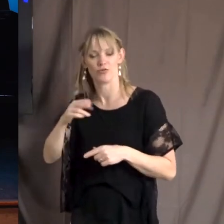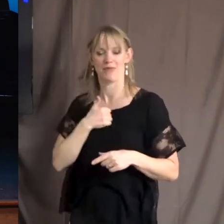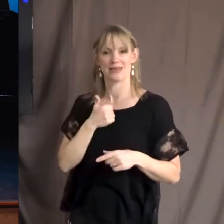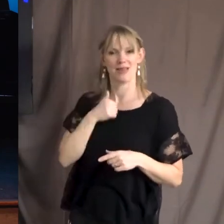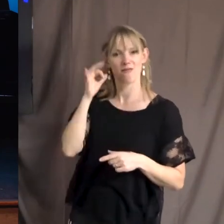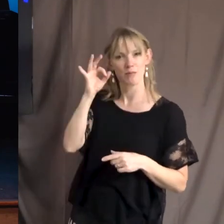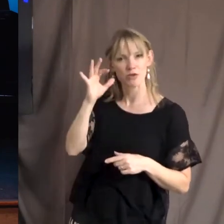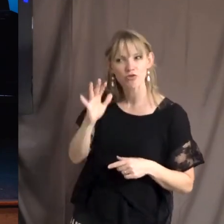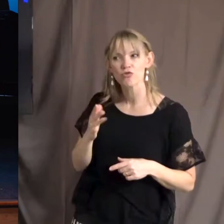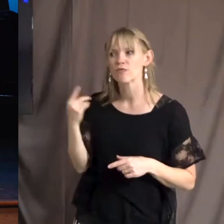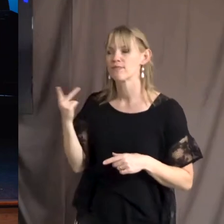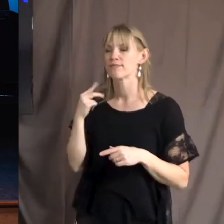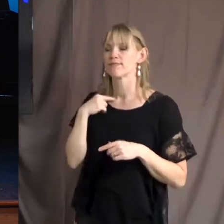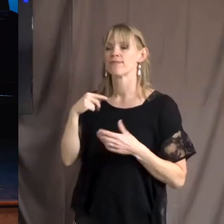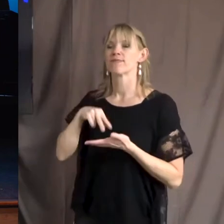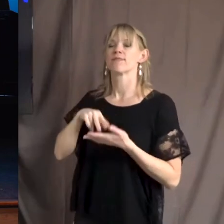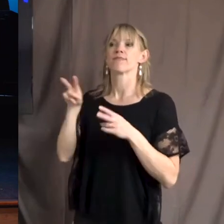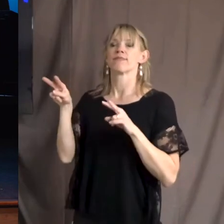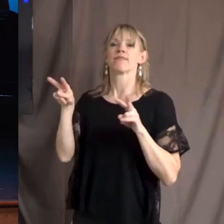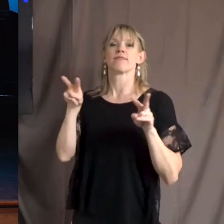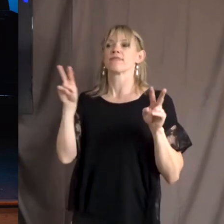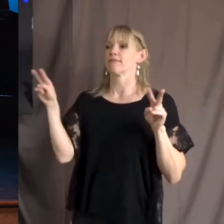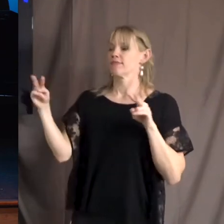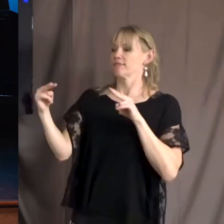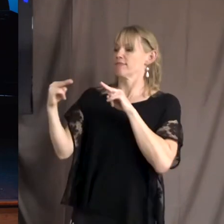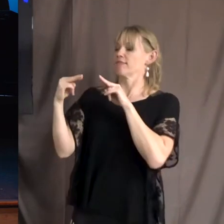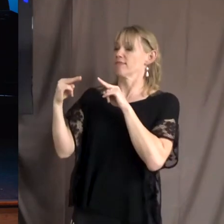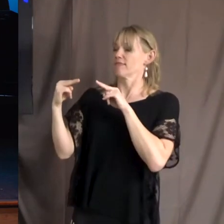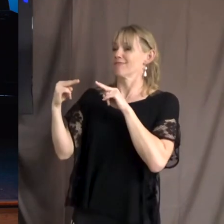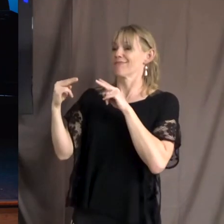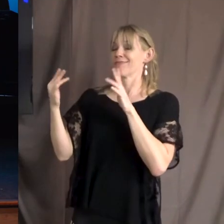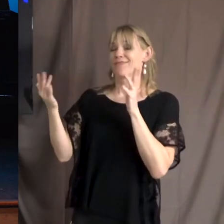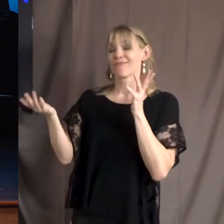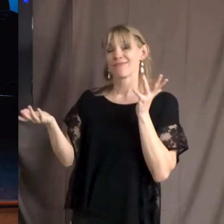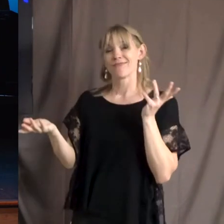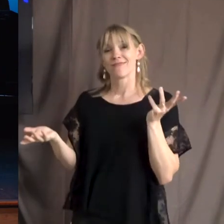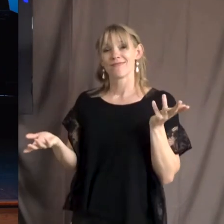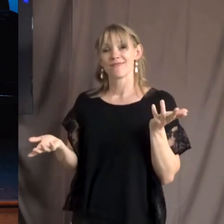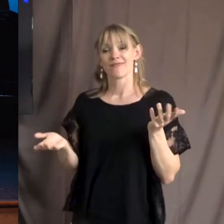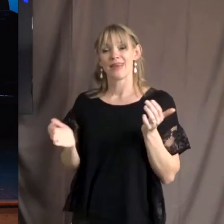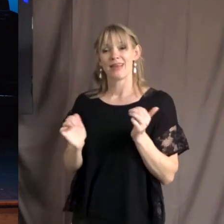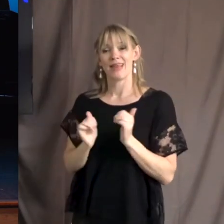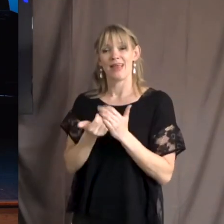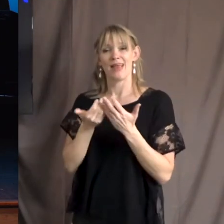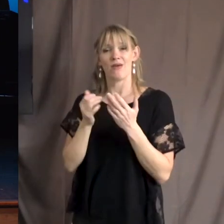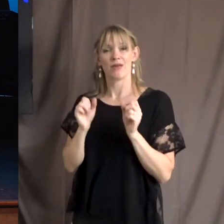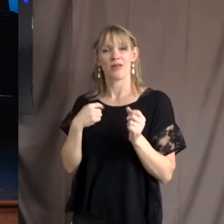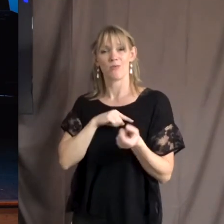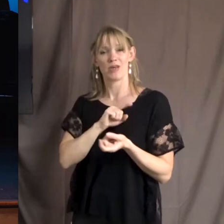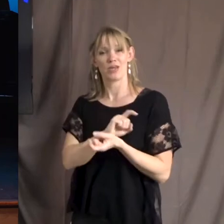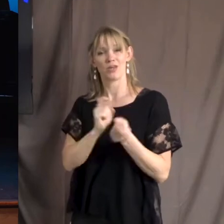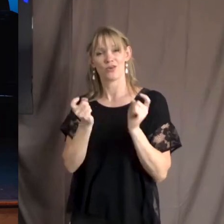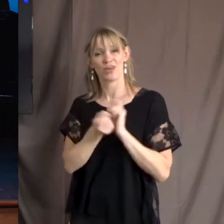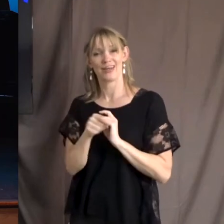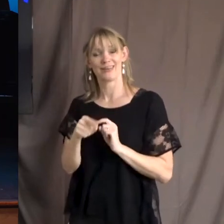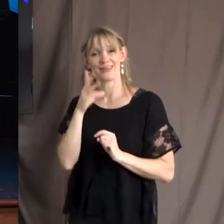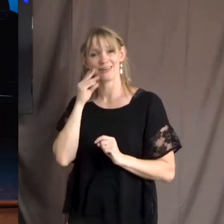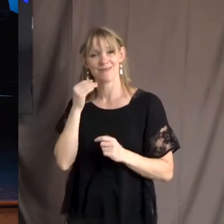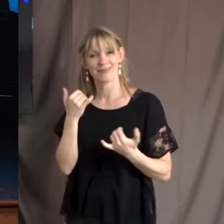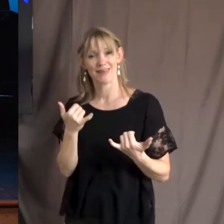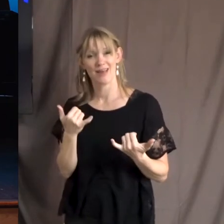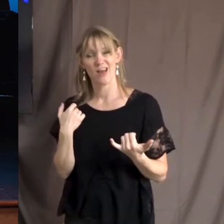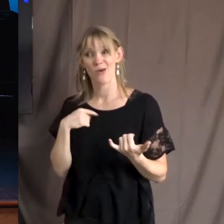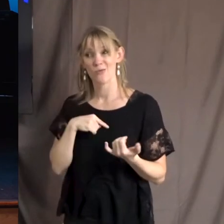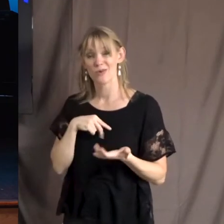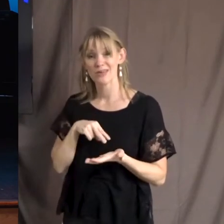here looking around, and we looked at each other and we said, how could we shift this experience right now? We're standing in one